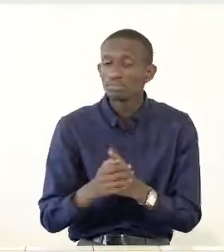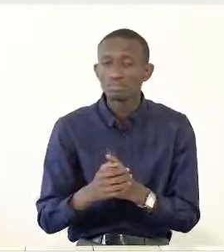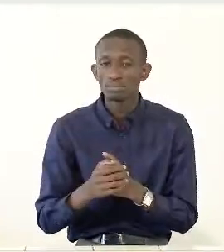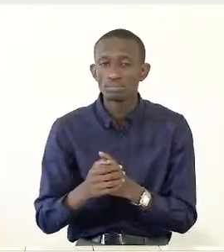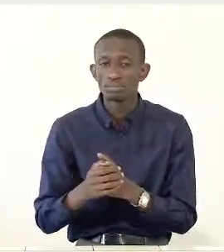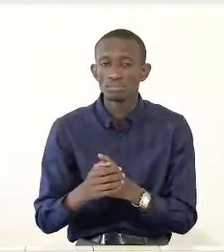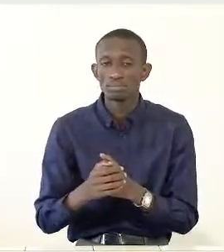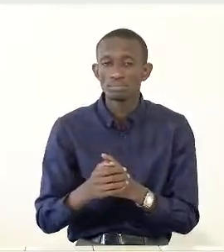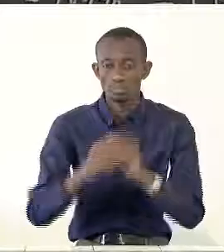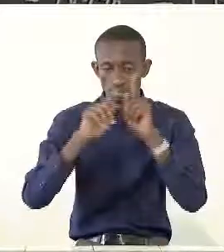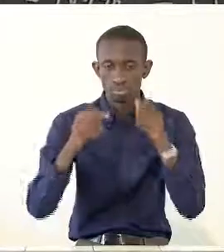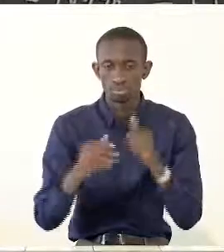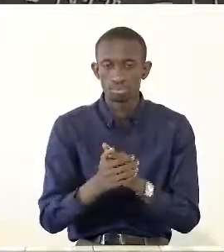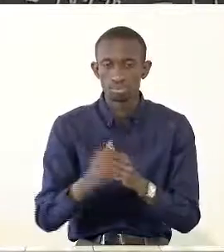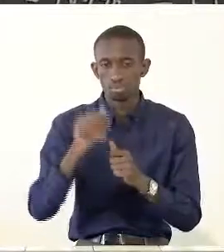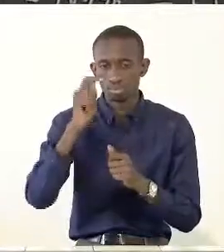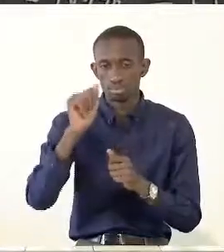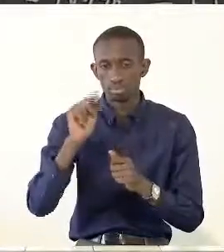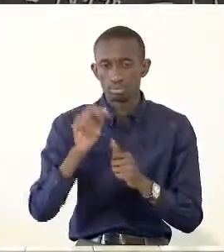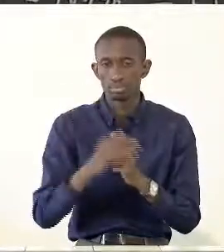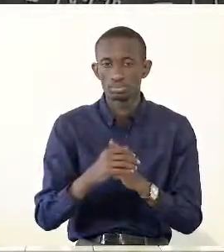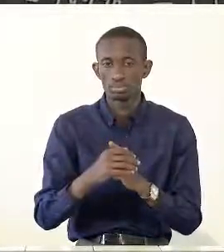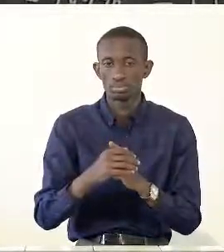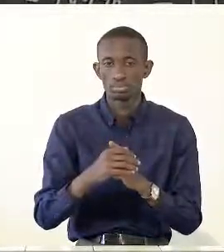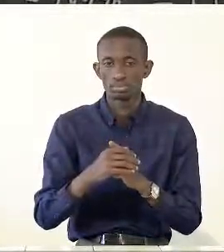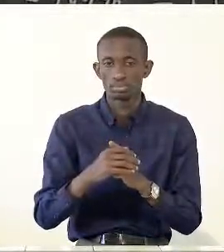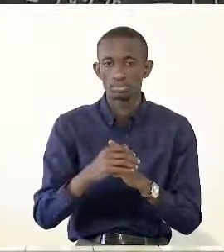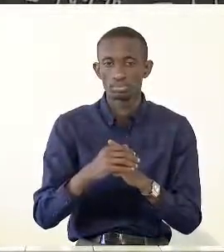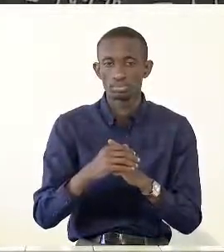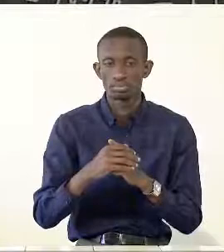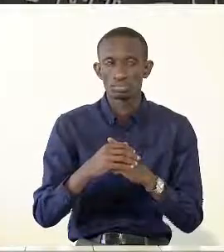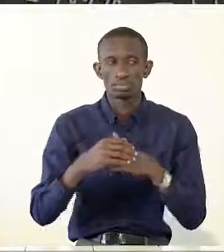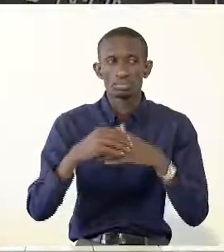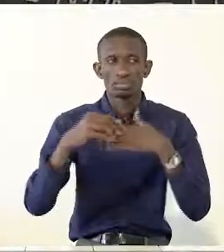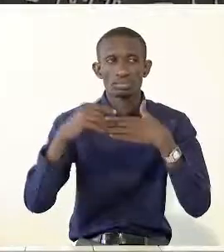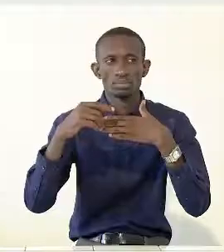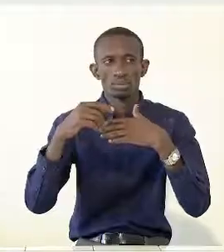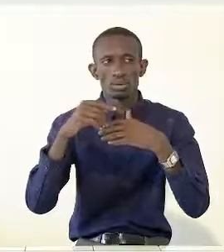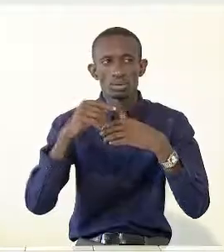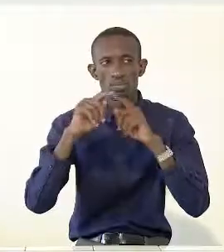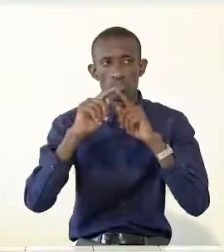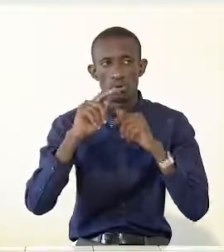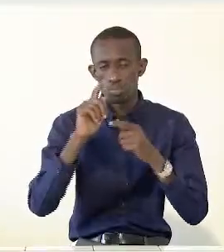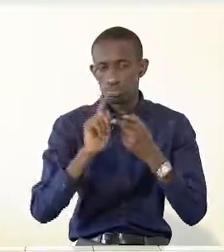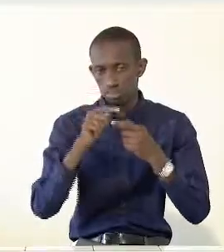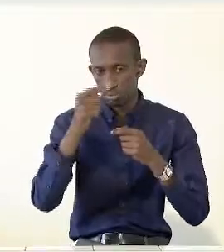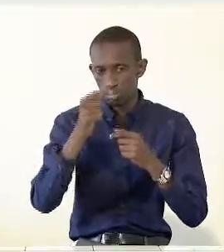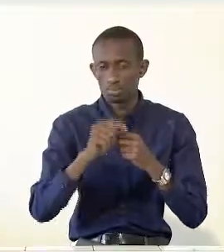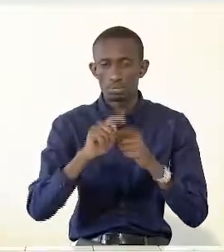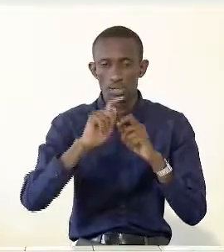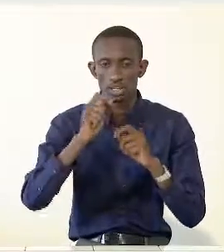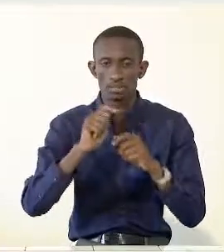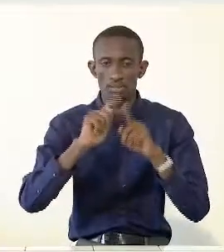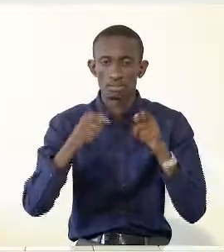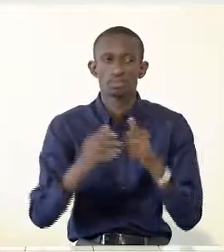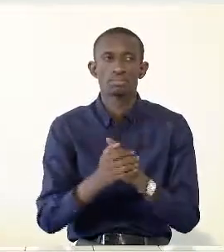of tan inverse of x squared 1